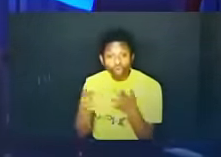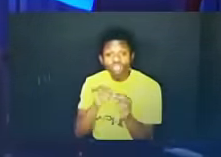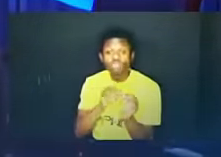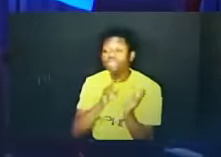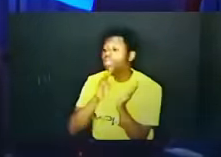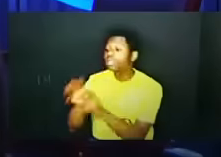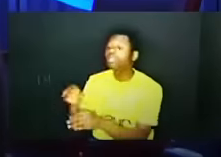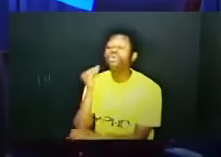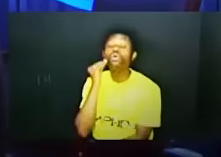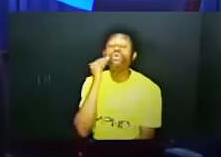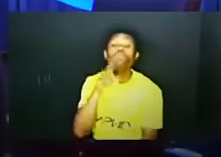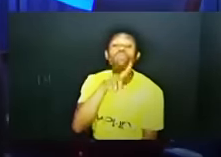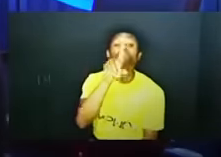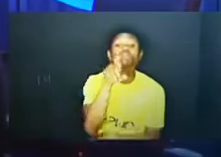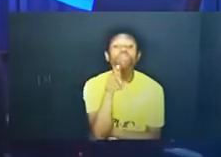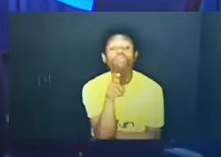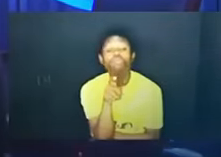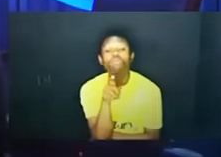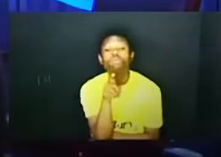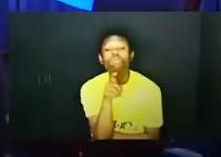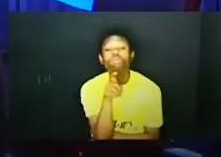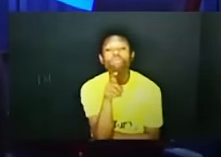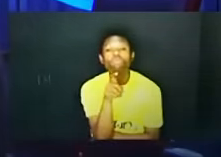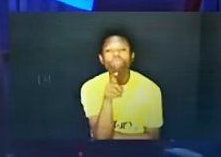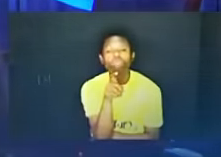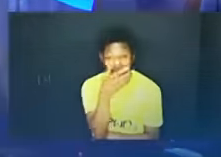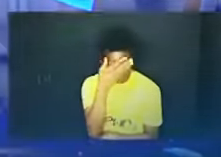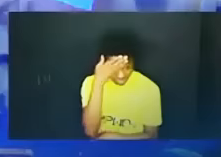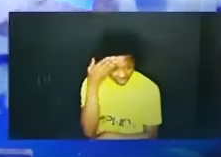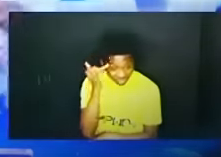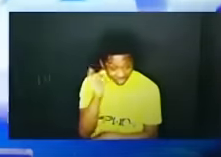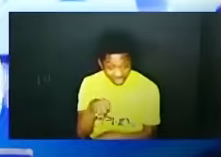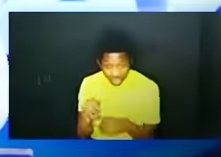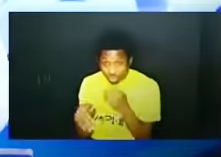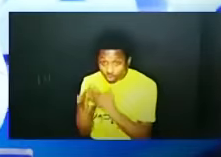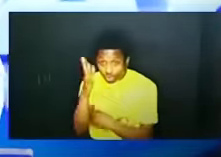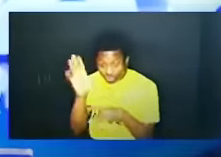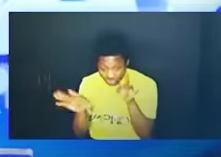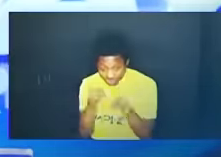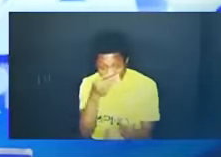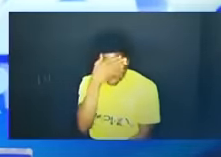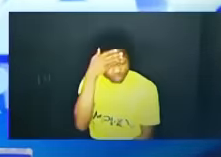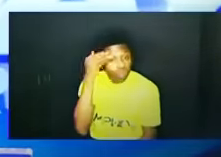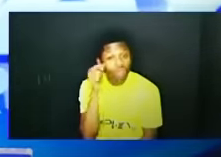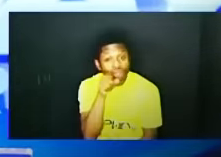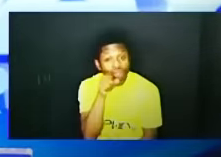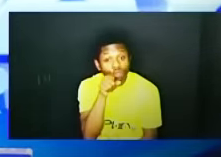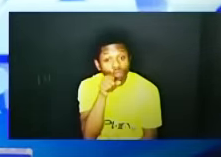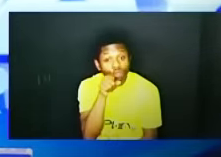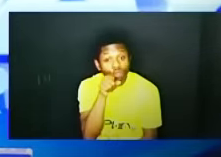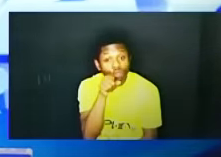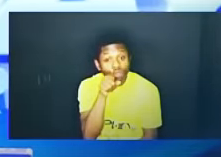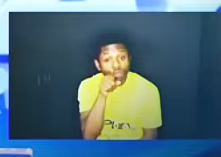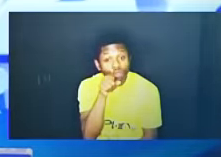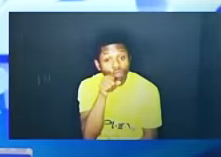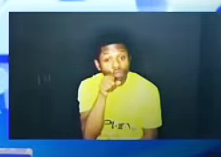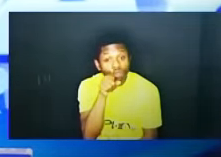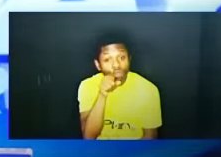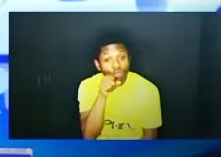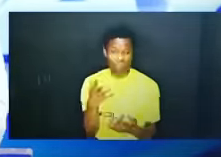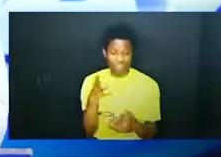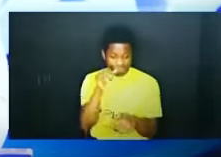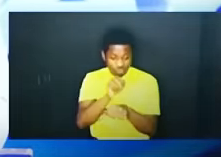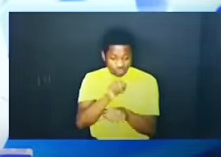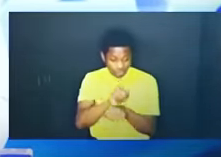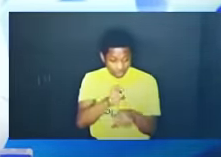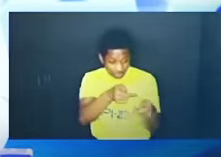uja won konkuru no e wo fi ana. Have you forgotten that God is spirit? Wo re fi so nyame oye honhom. And that the